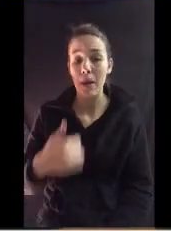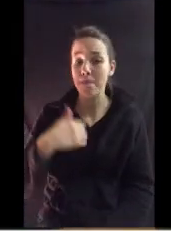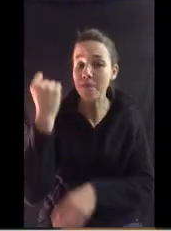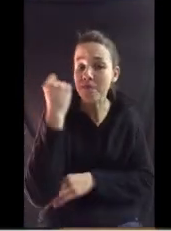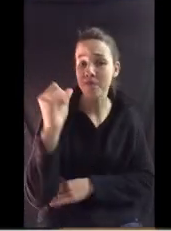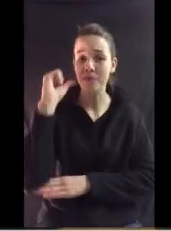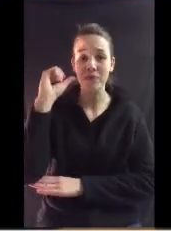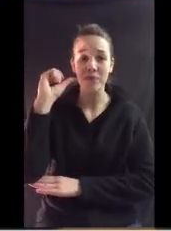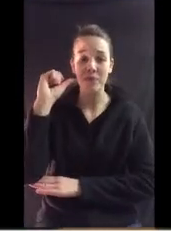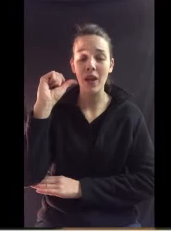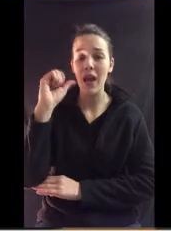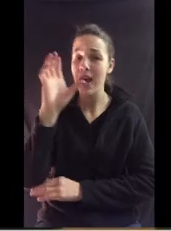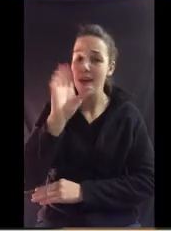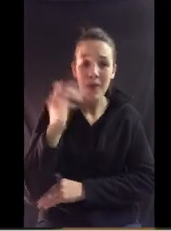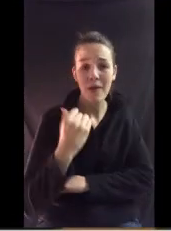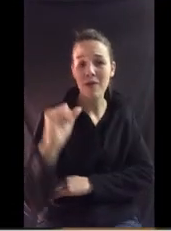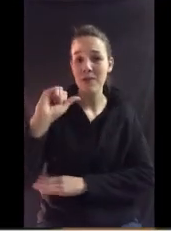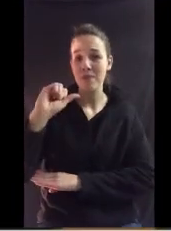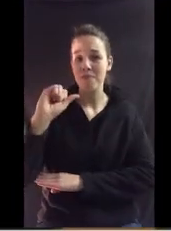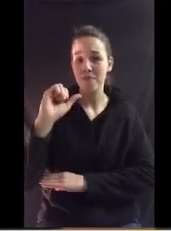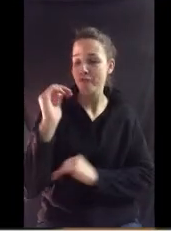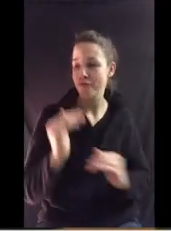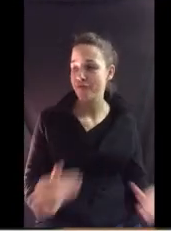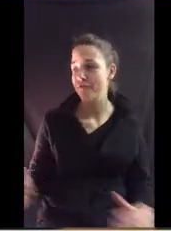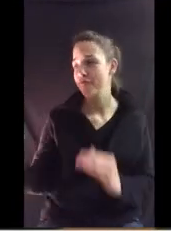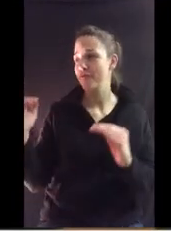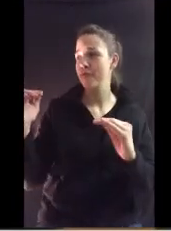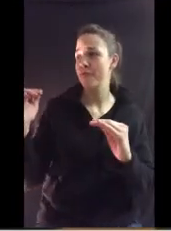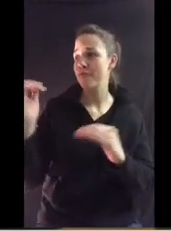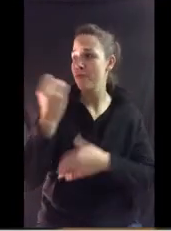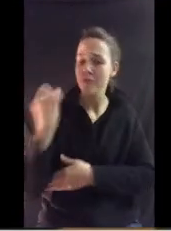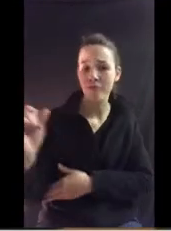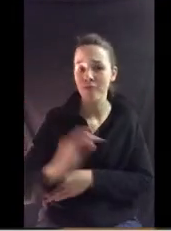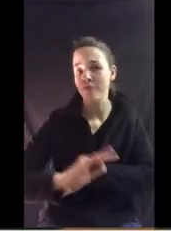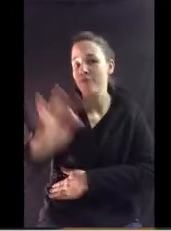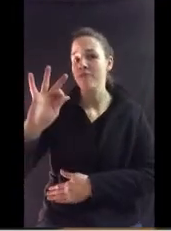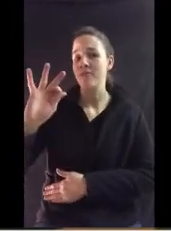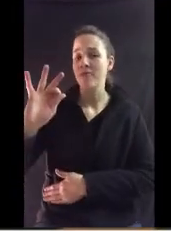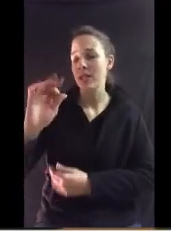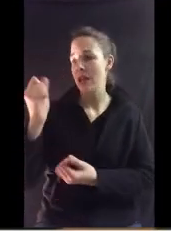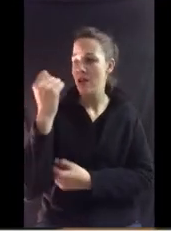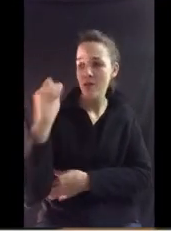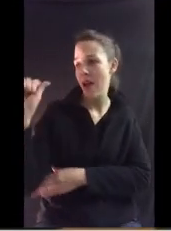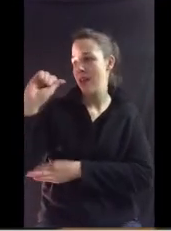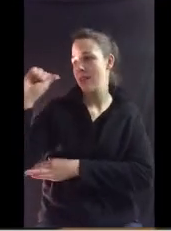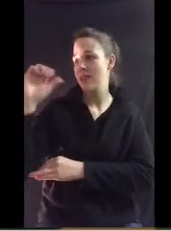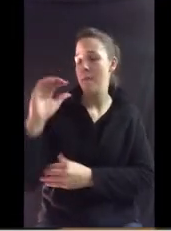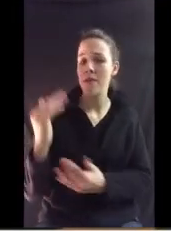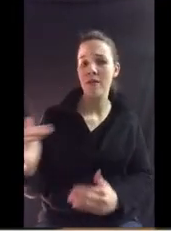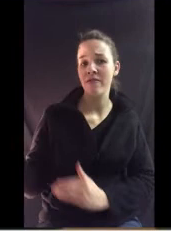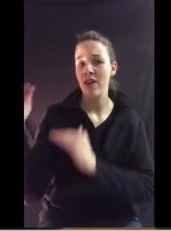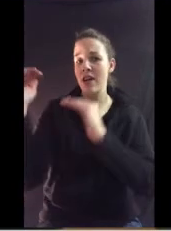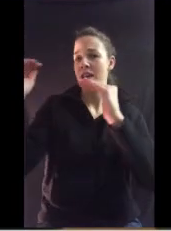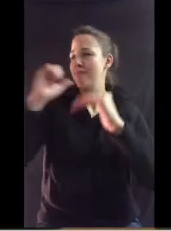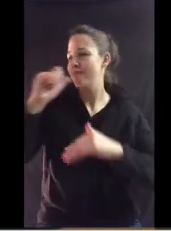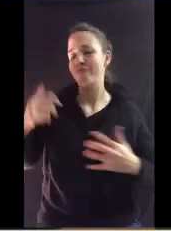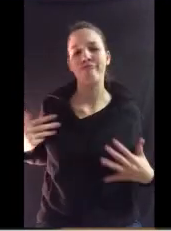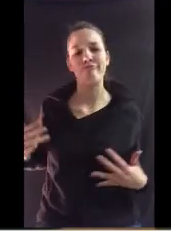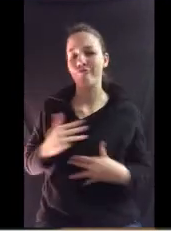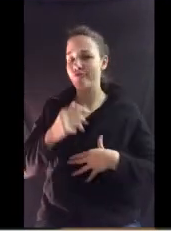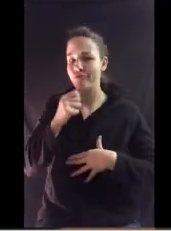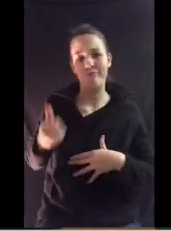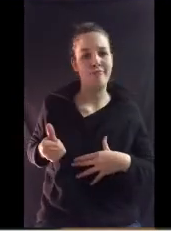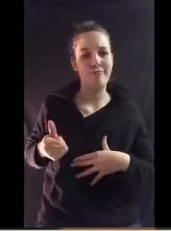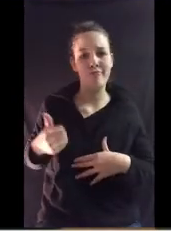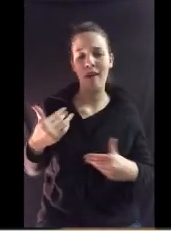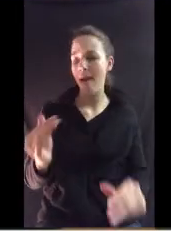mountains, and I'll rise up, rise like the day. I'll rise up, I'll